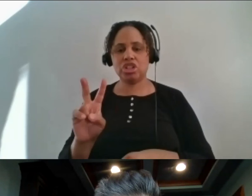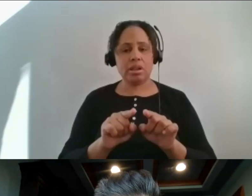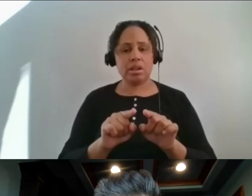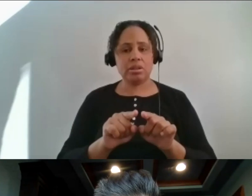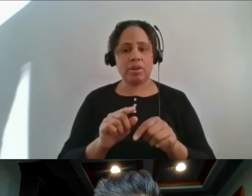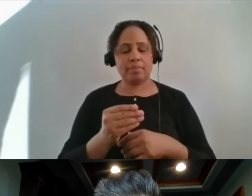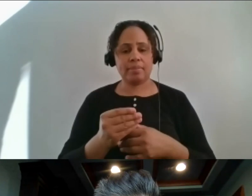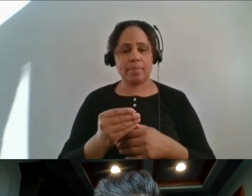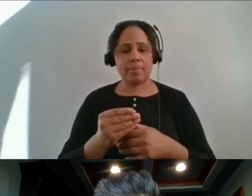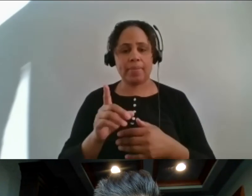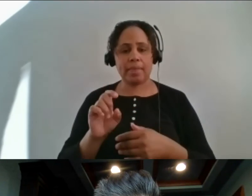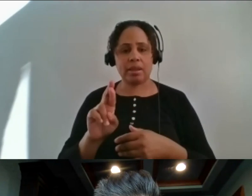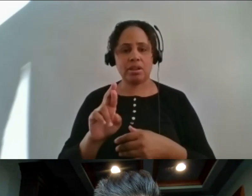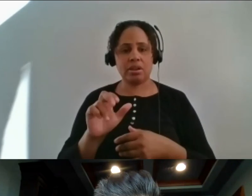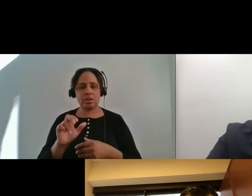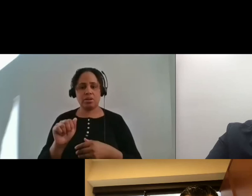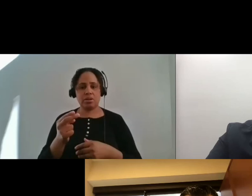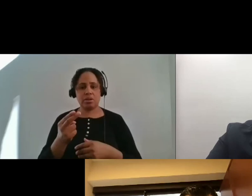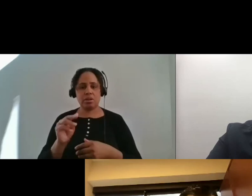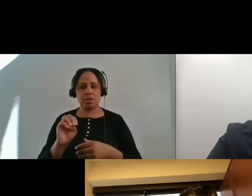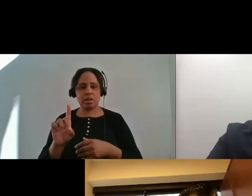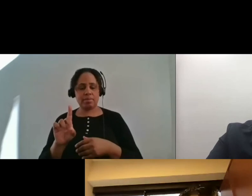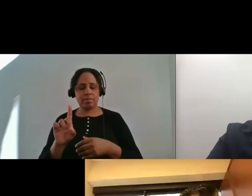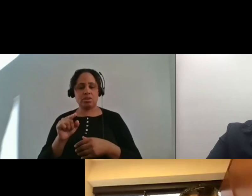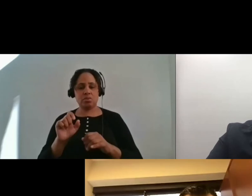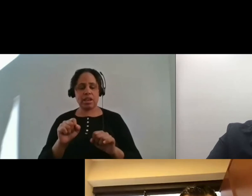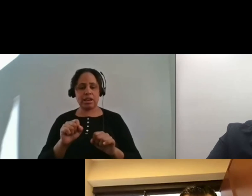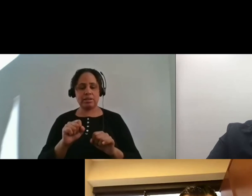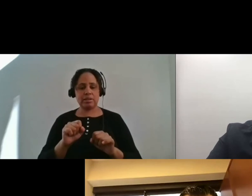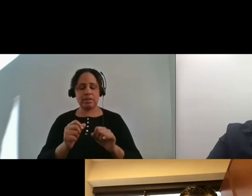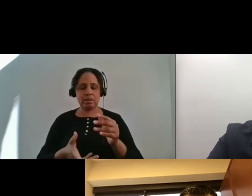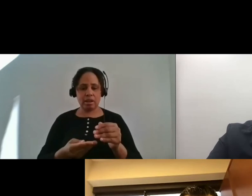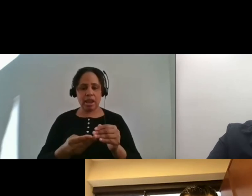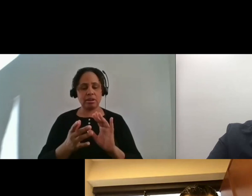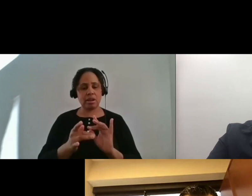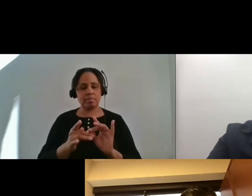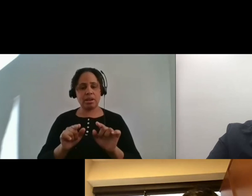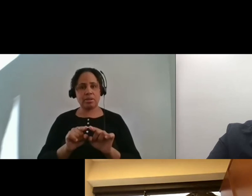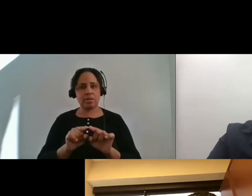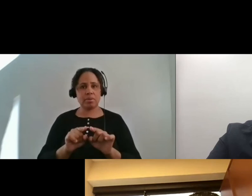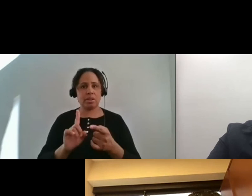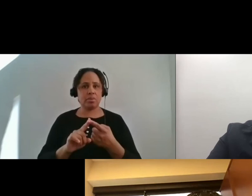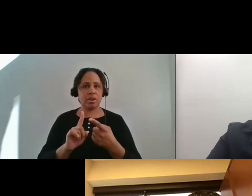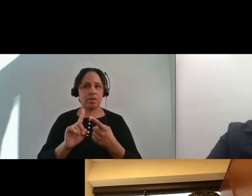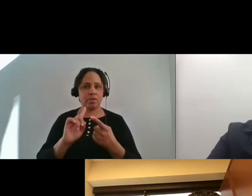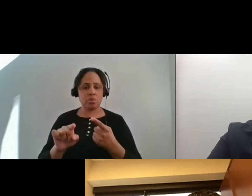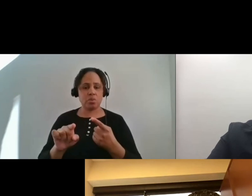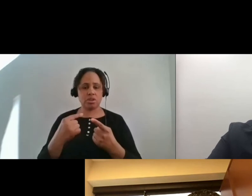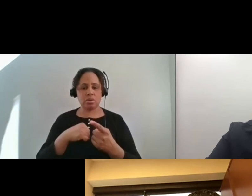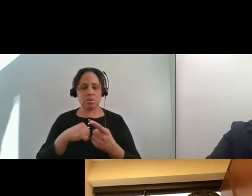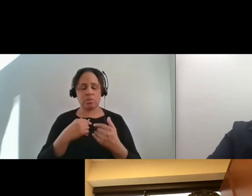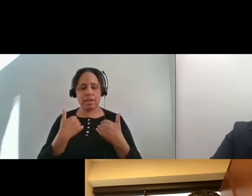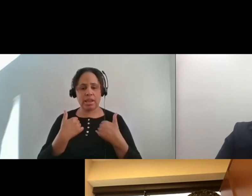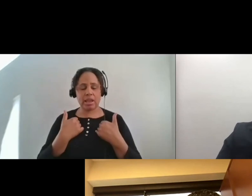Ahmed, you can chime in with this as well. But Sister Khaula, one of the other questions that we had was,